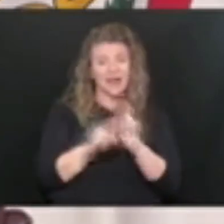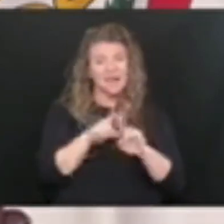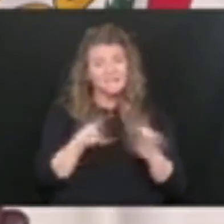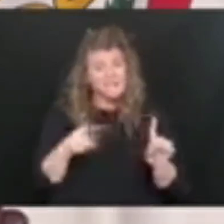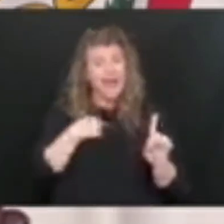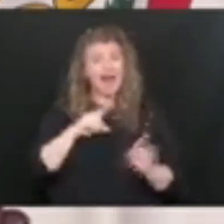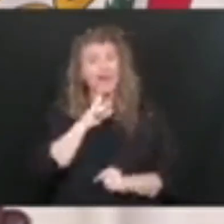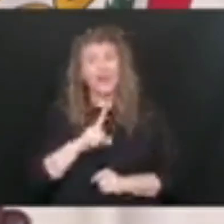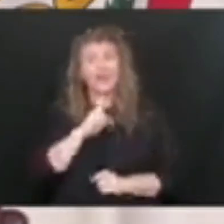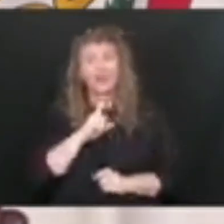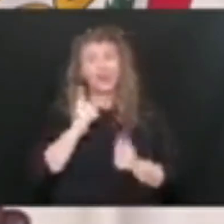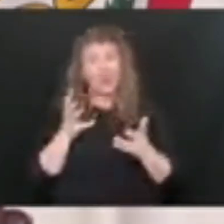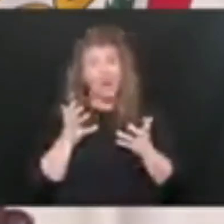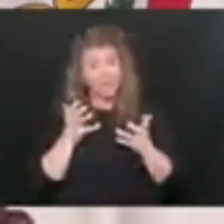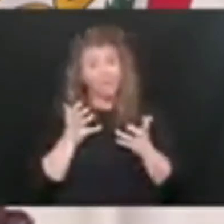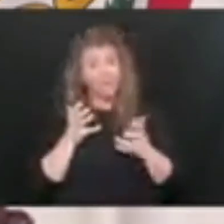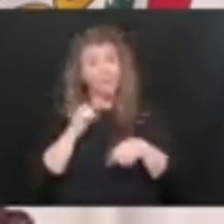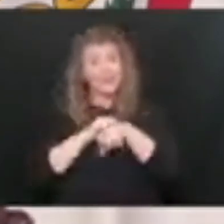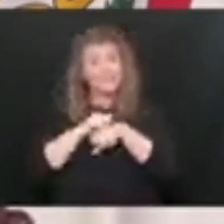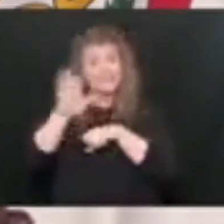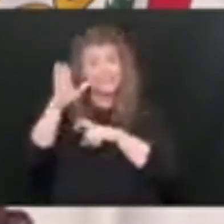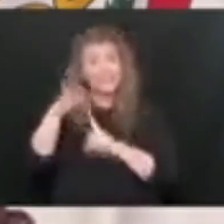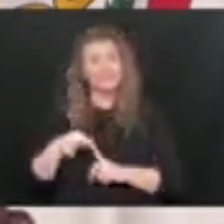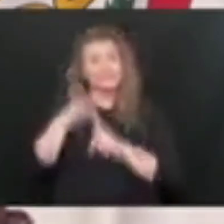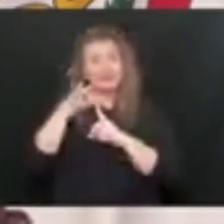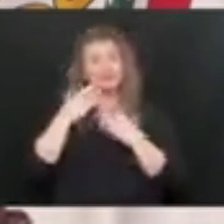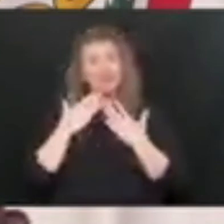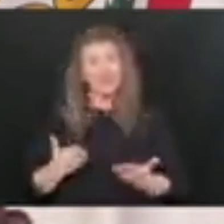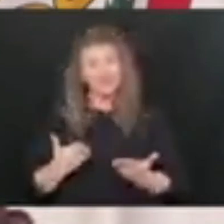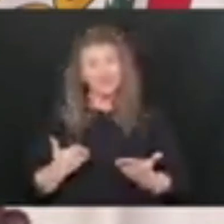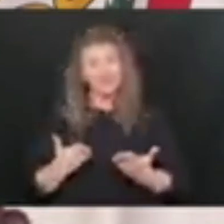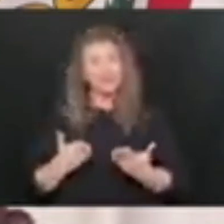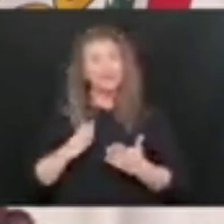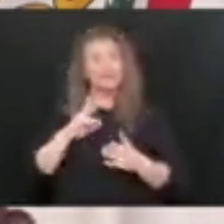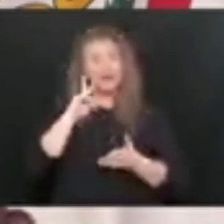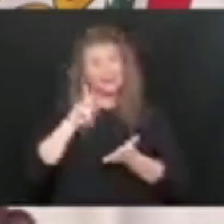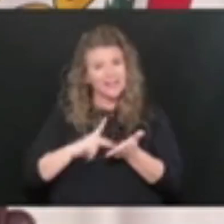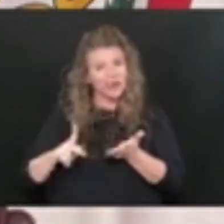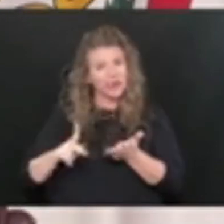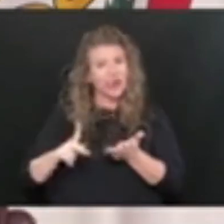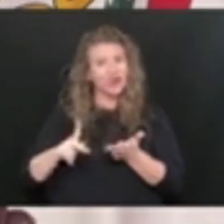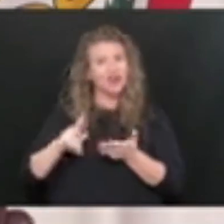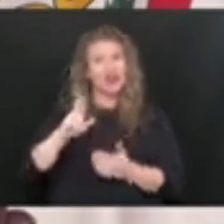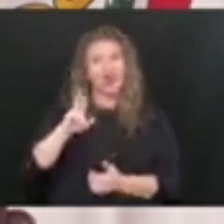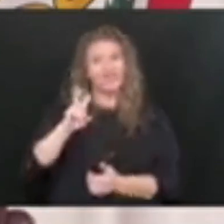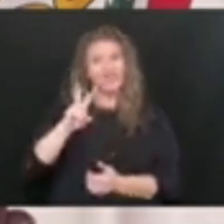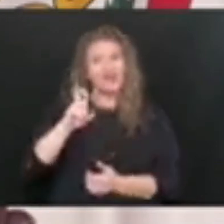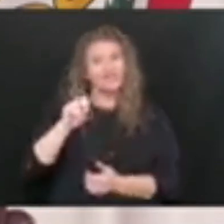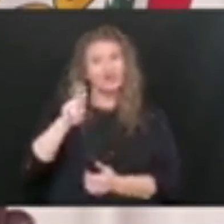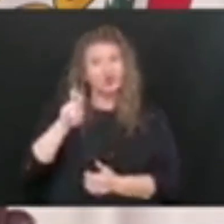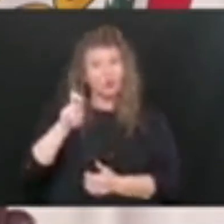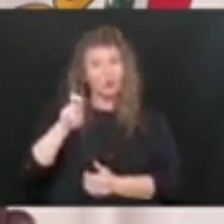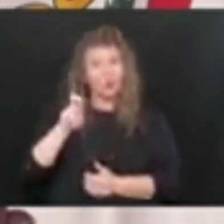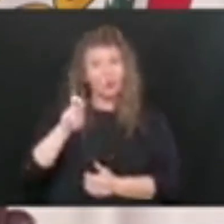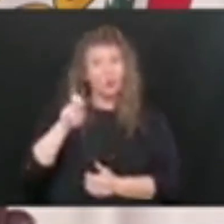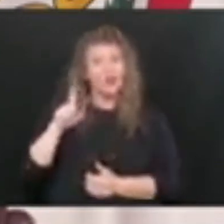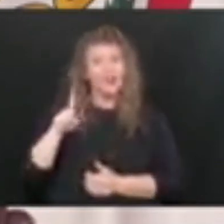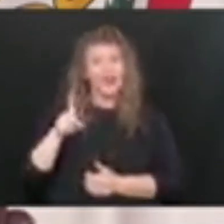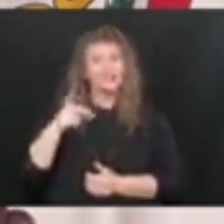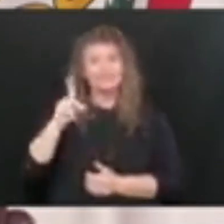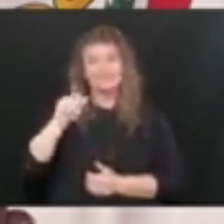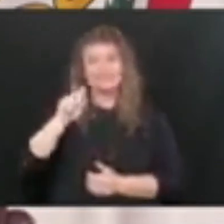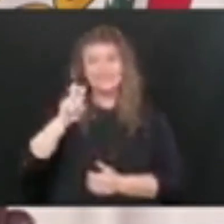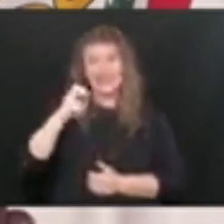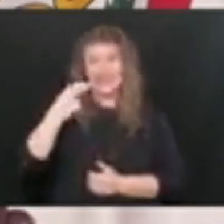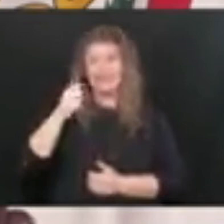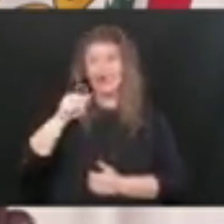really, really want to send out special thanks to our Secretary of Revenue, and that's Dave Hardy and